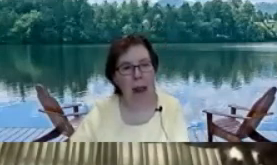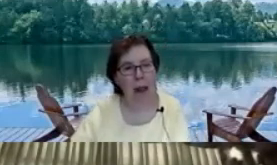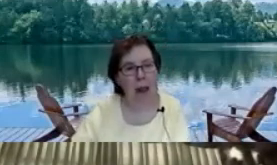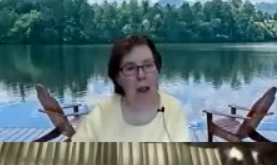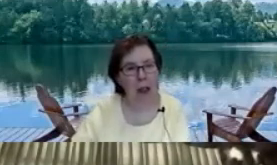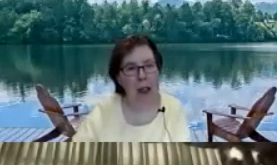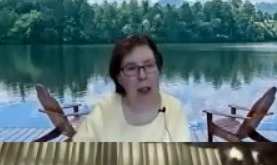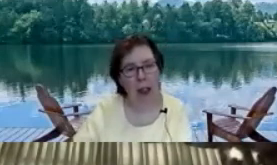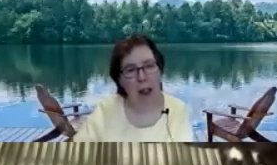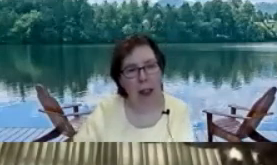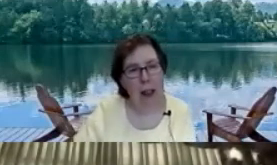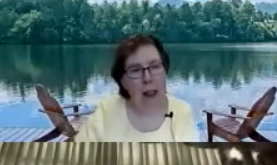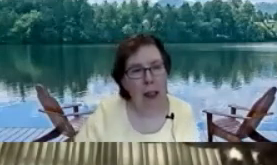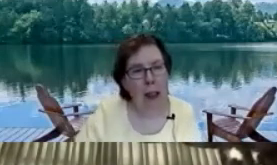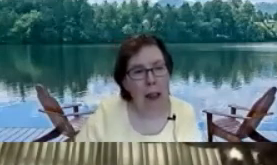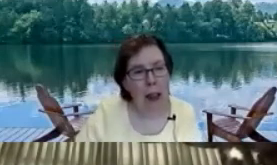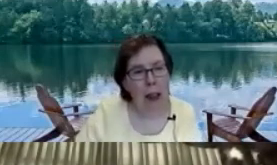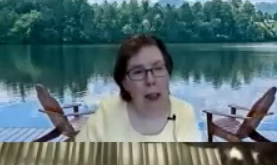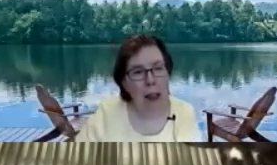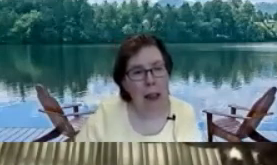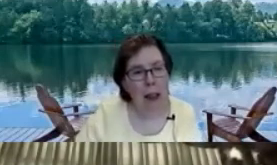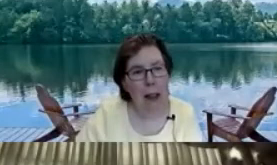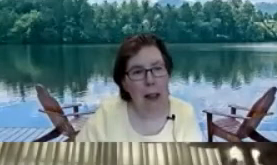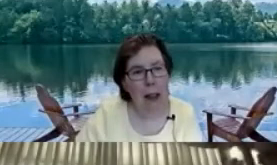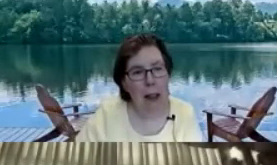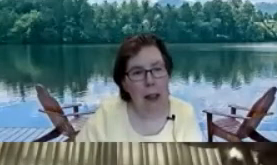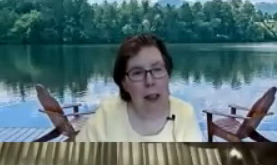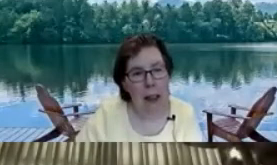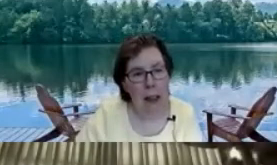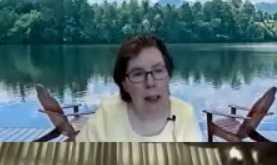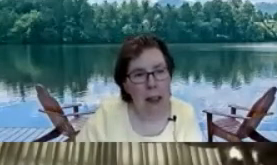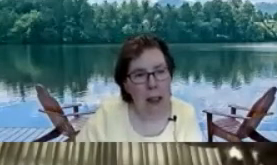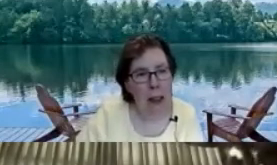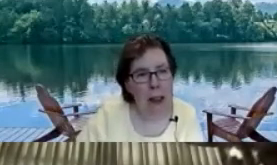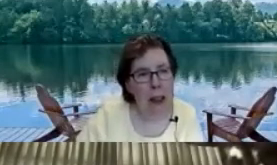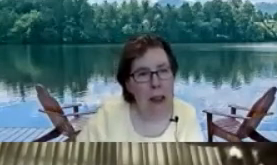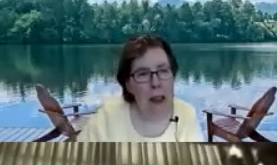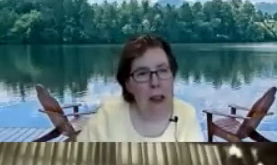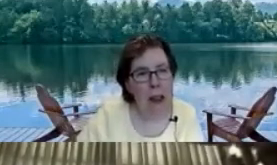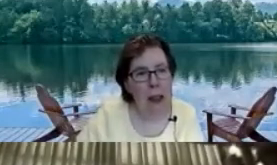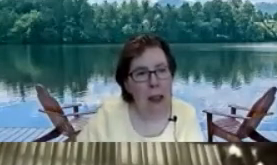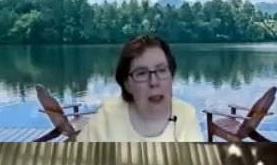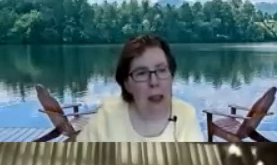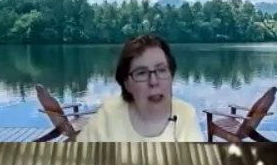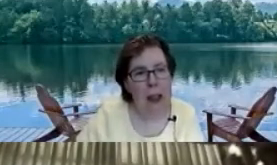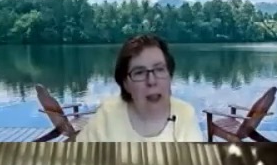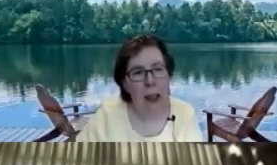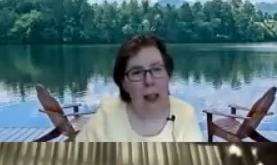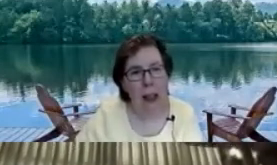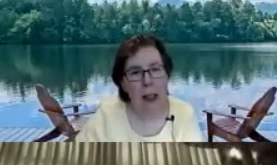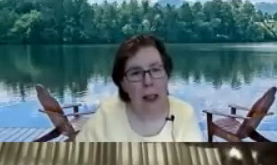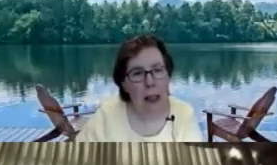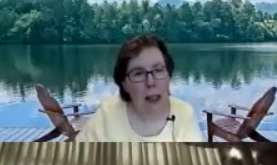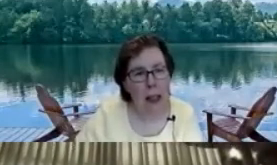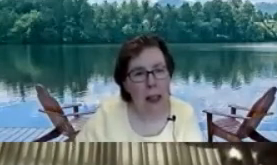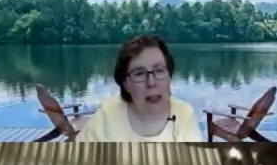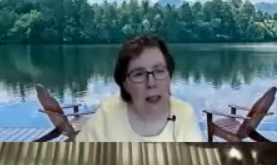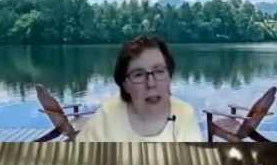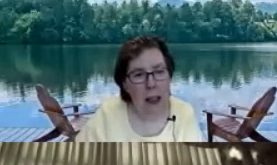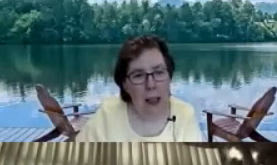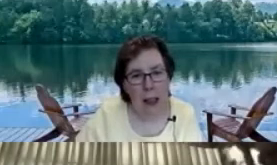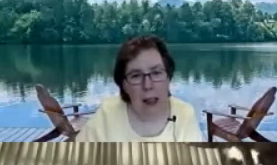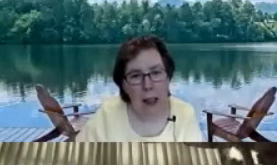and up a little more. Yeah, to in that area there. It almost looks like, yes, like there's some hanging animals